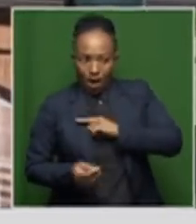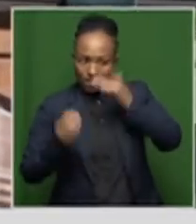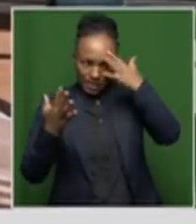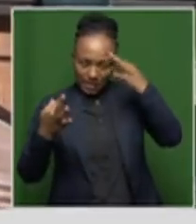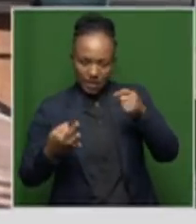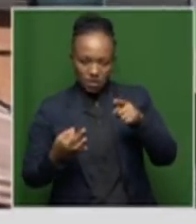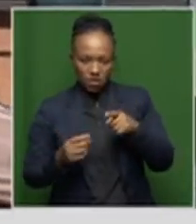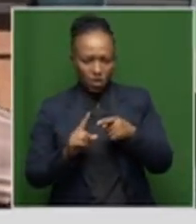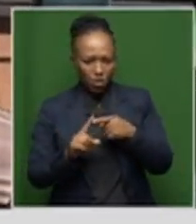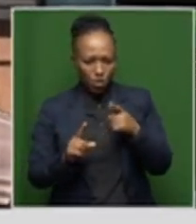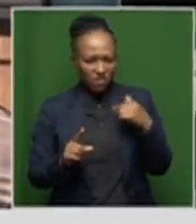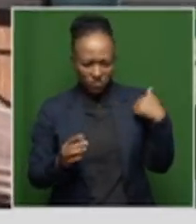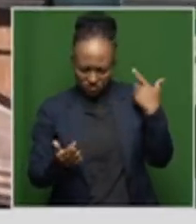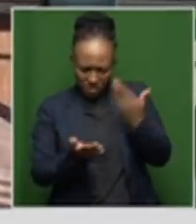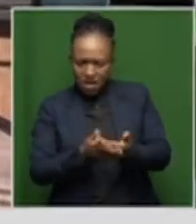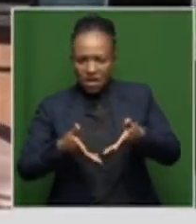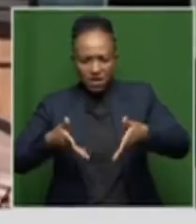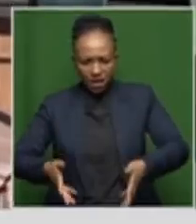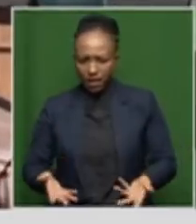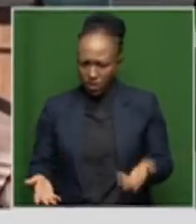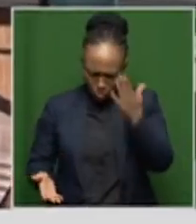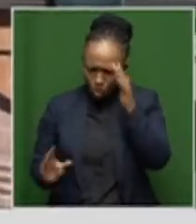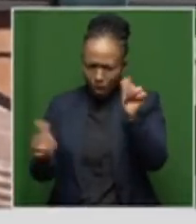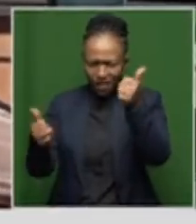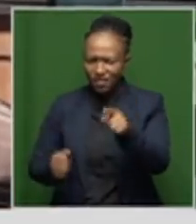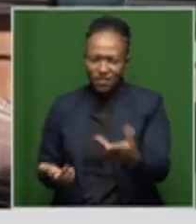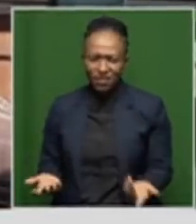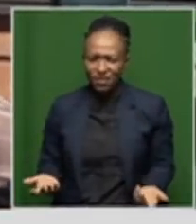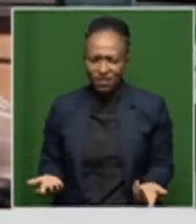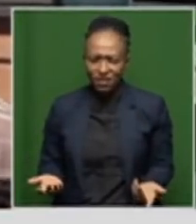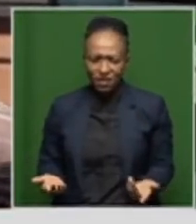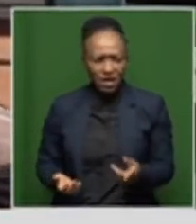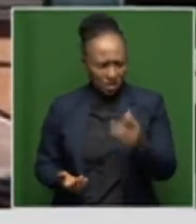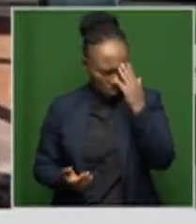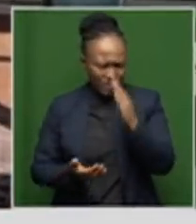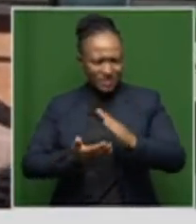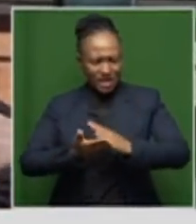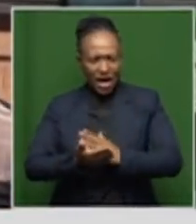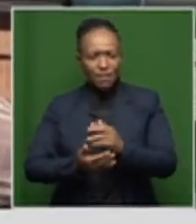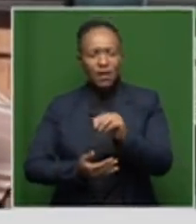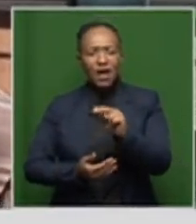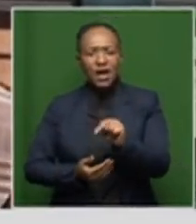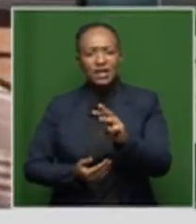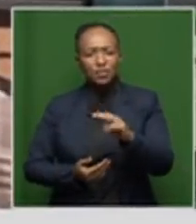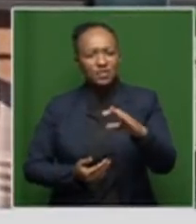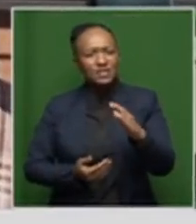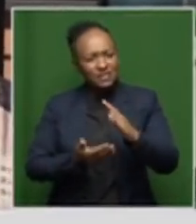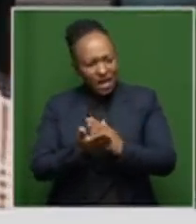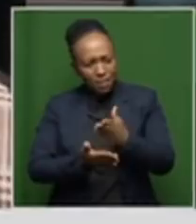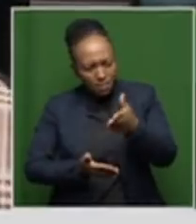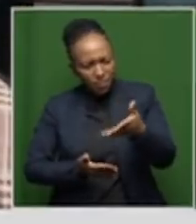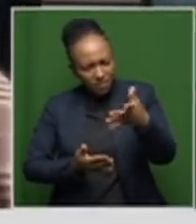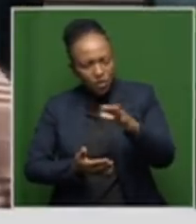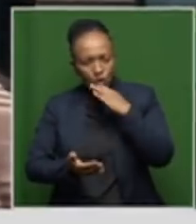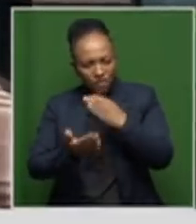because we have been here, you know it very well. We have been here, even some of them who are in the NWC, they've been here to confirm